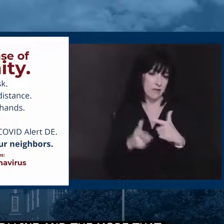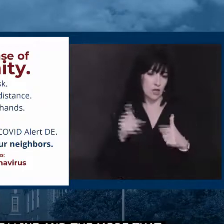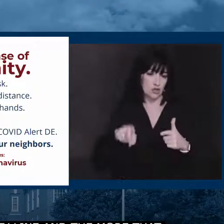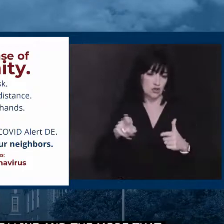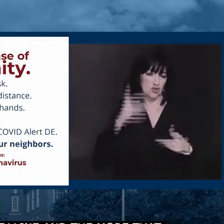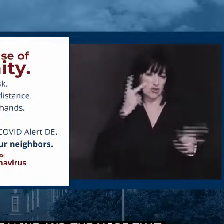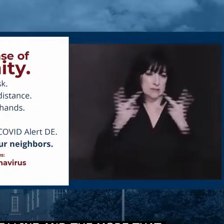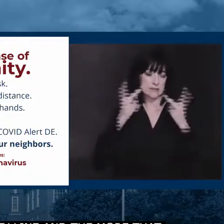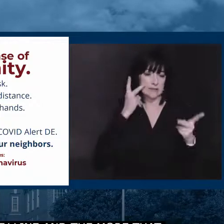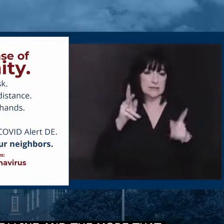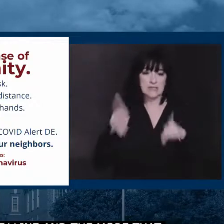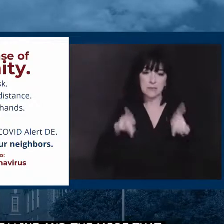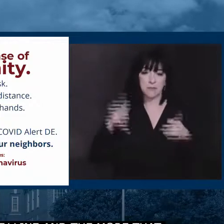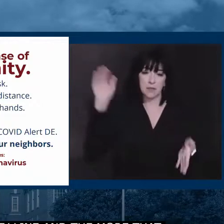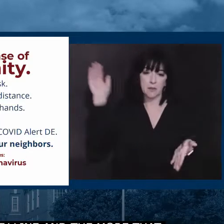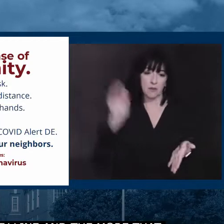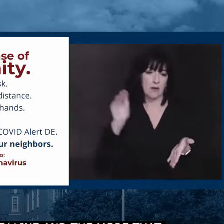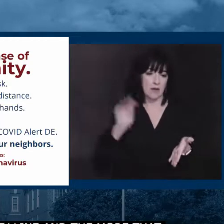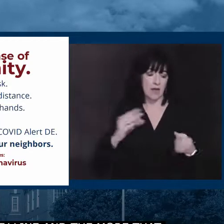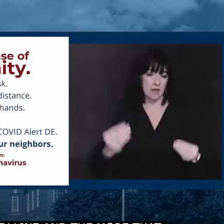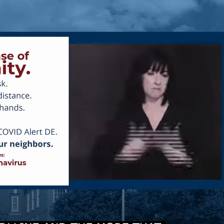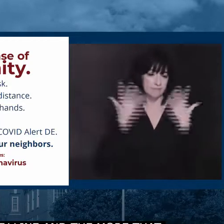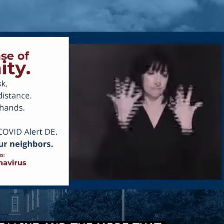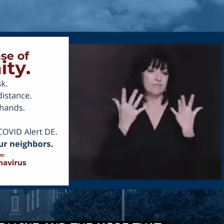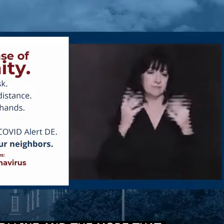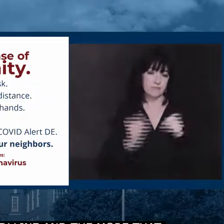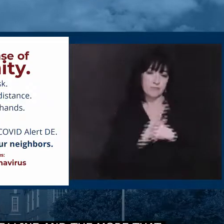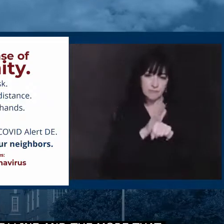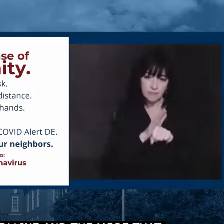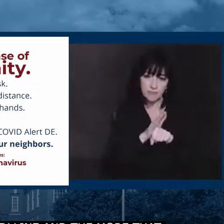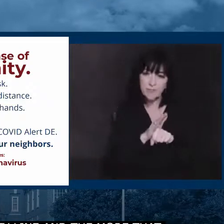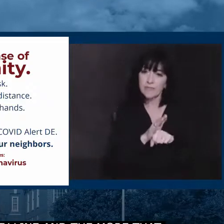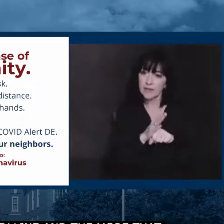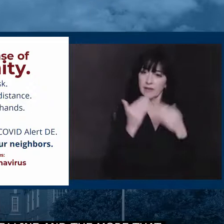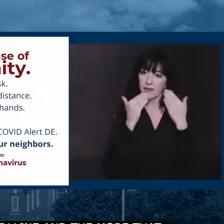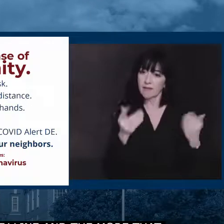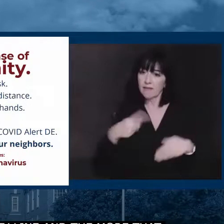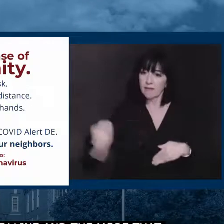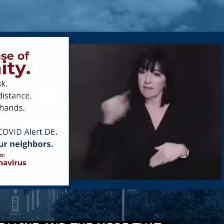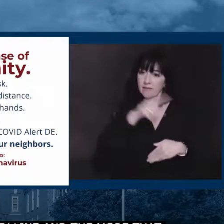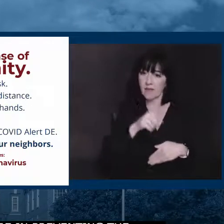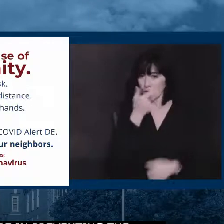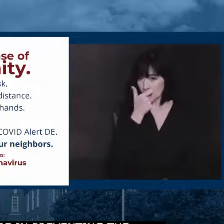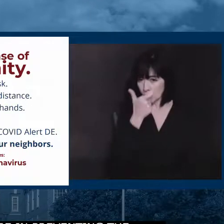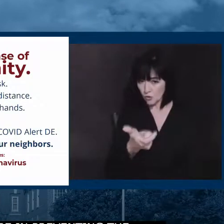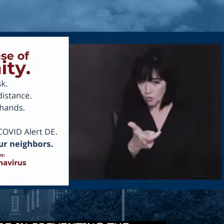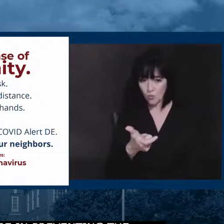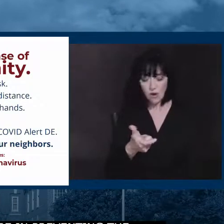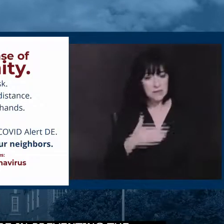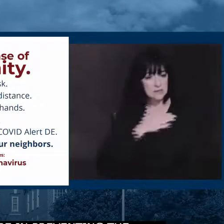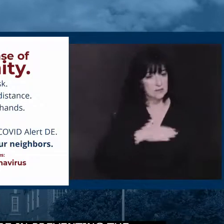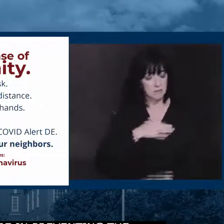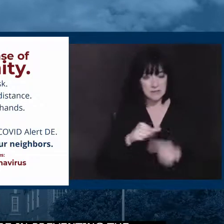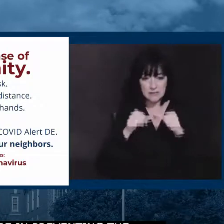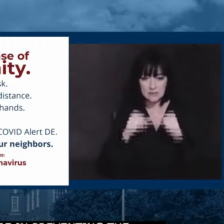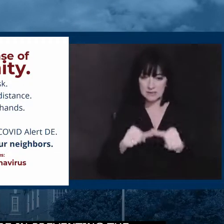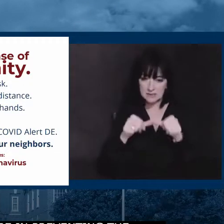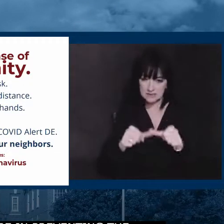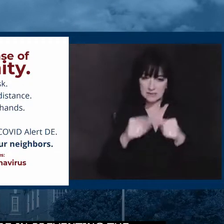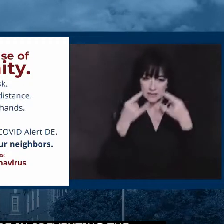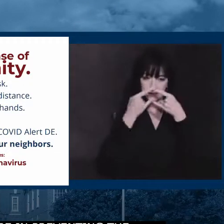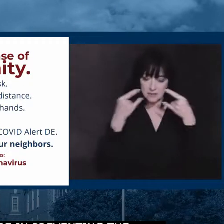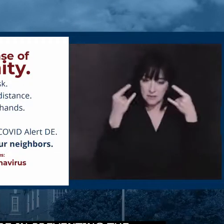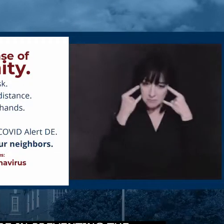thank you all for joining us. Act with a sense of community now over the next several weeks. Wear a mask, most important thing you can do. Keep